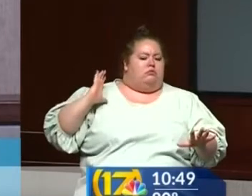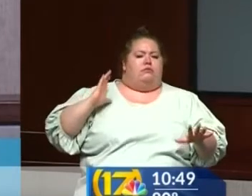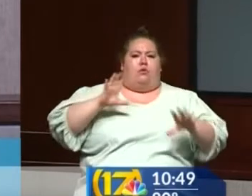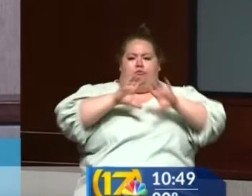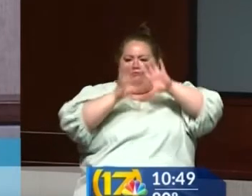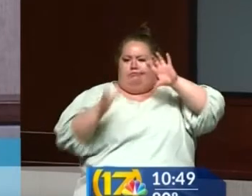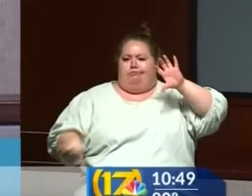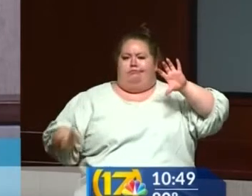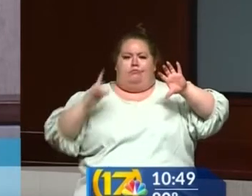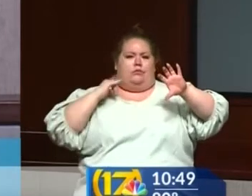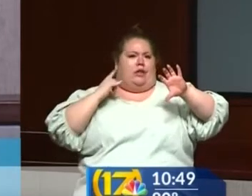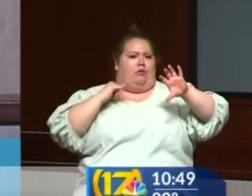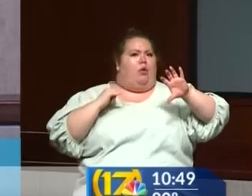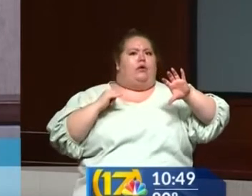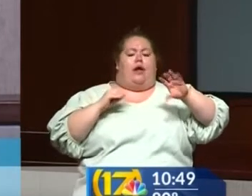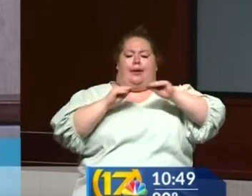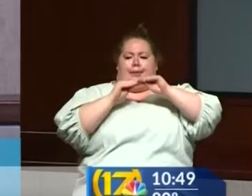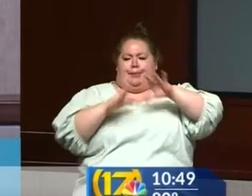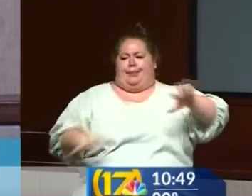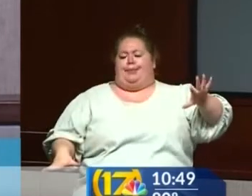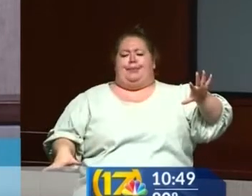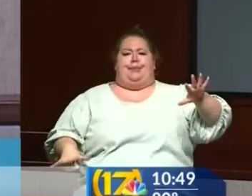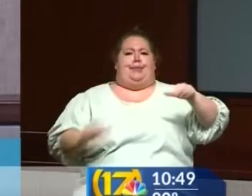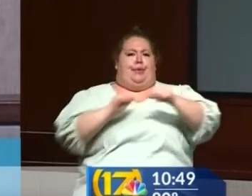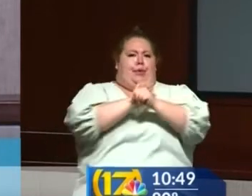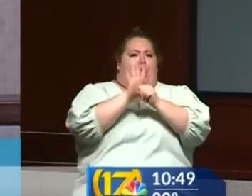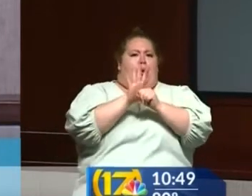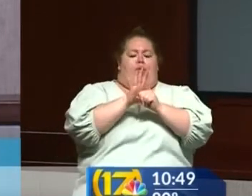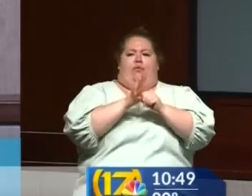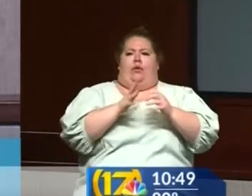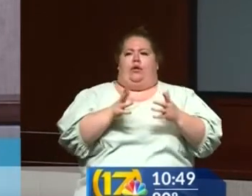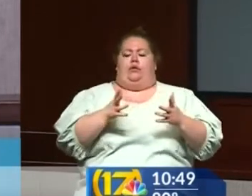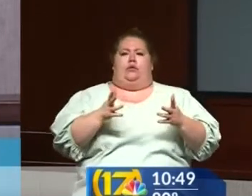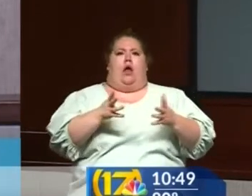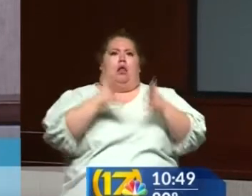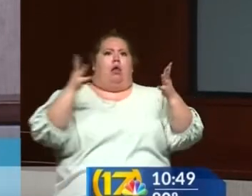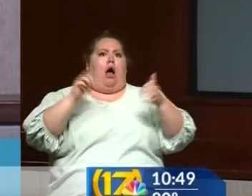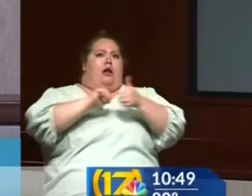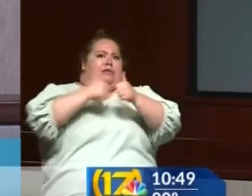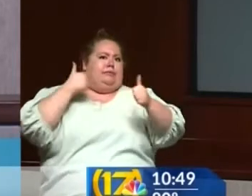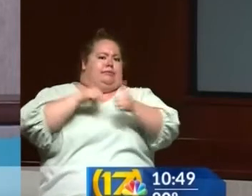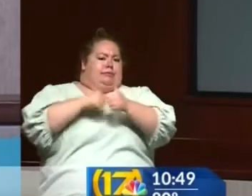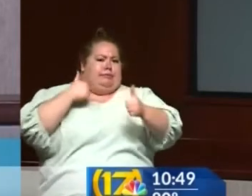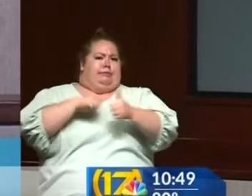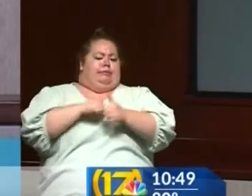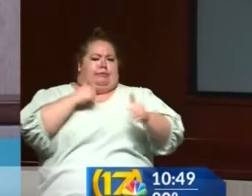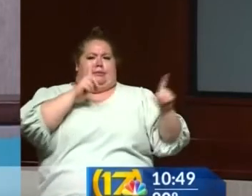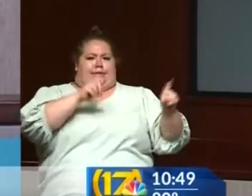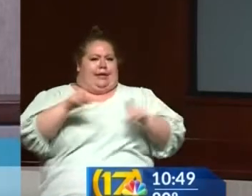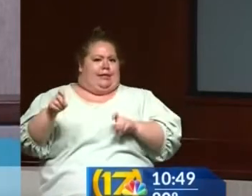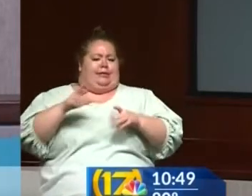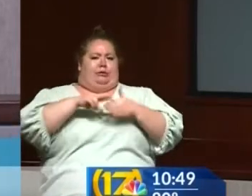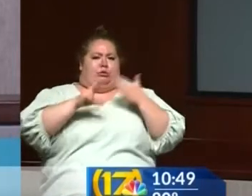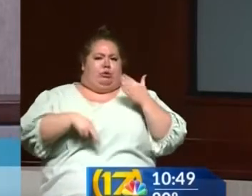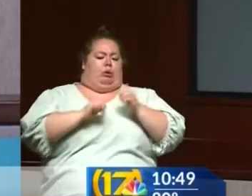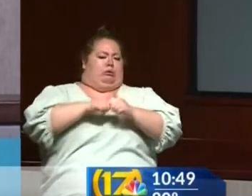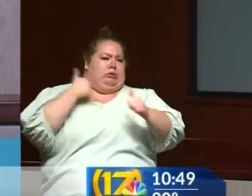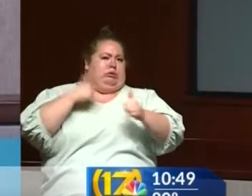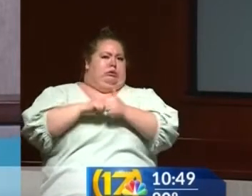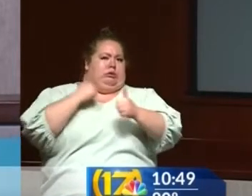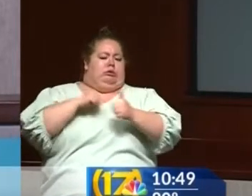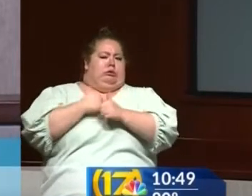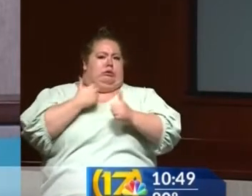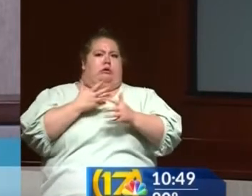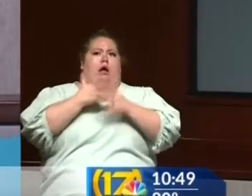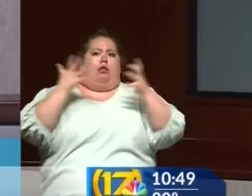of California, and we were seeing some significant testing delays, and there were some concerns about getting test results back quickly, we spoke